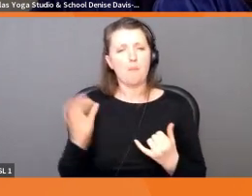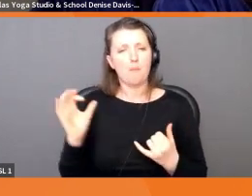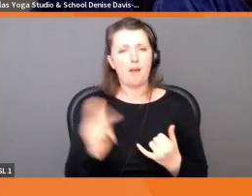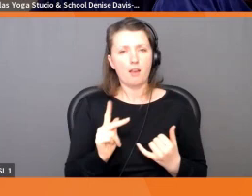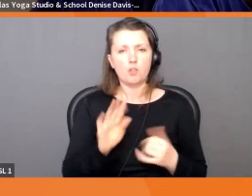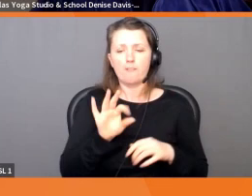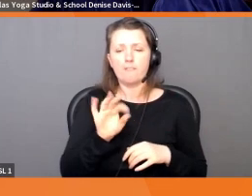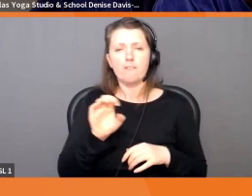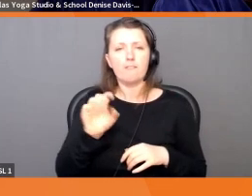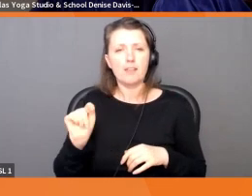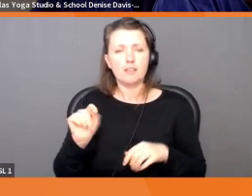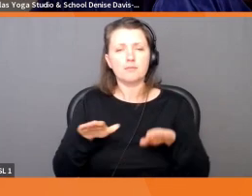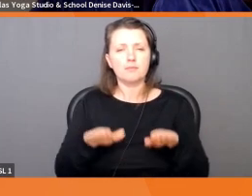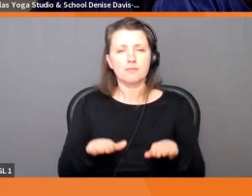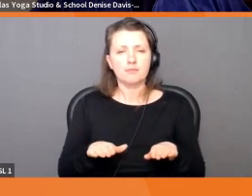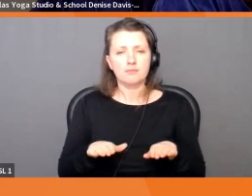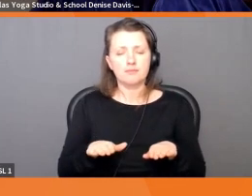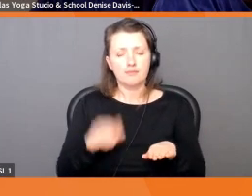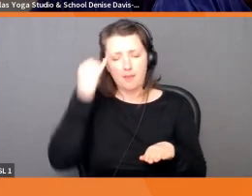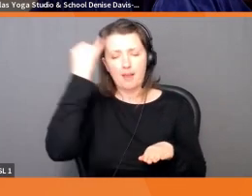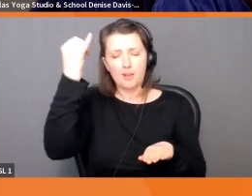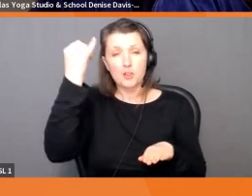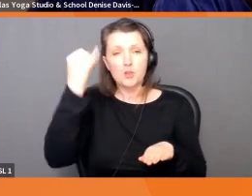imagine breathing through the soles of the feet.